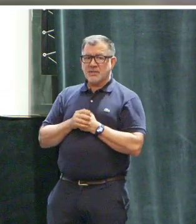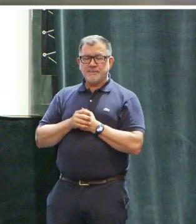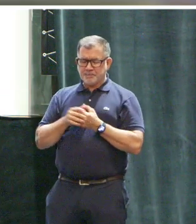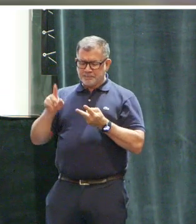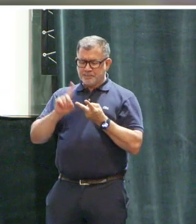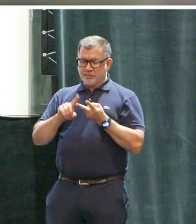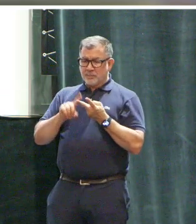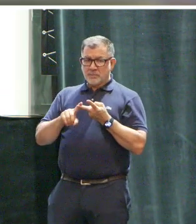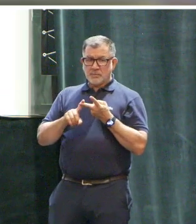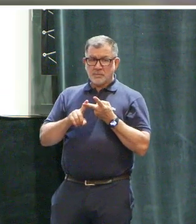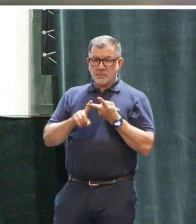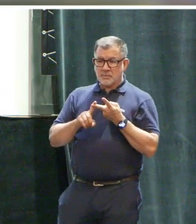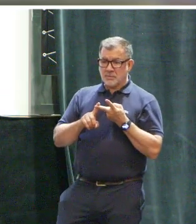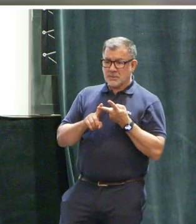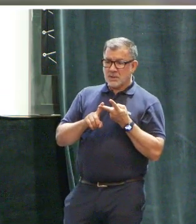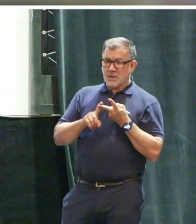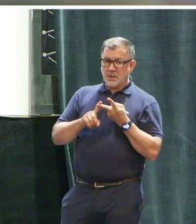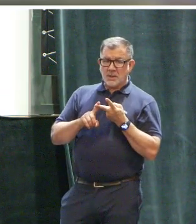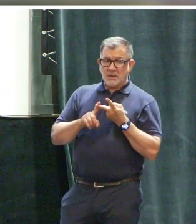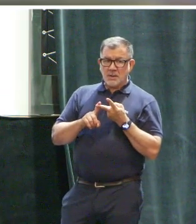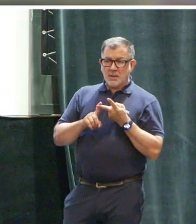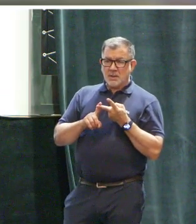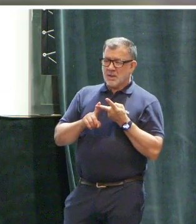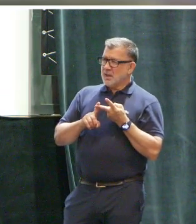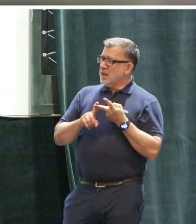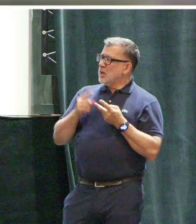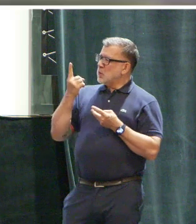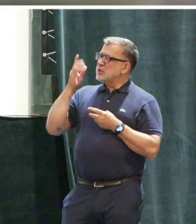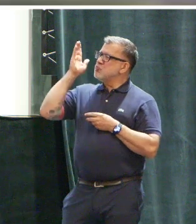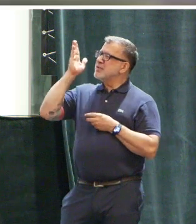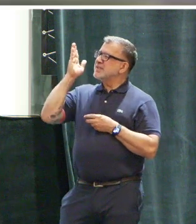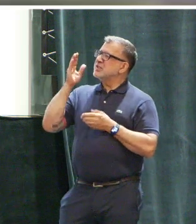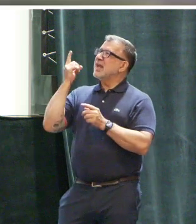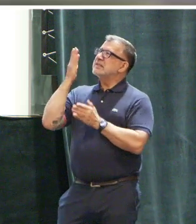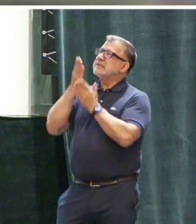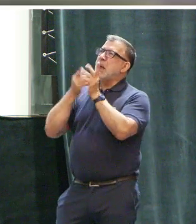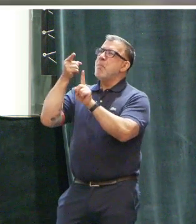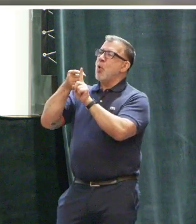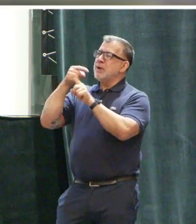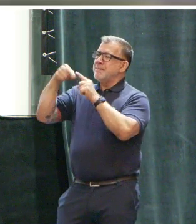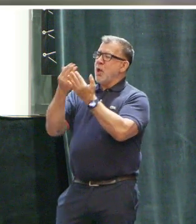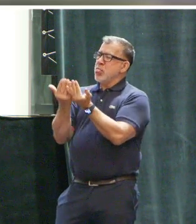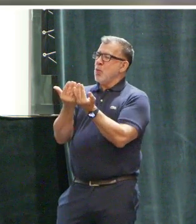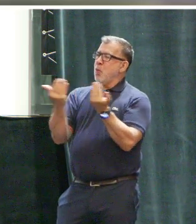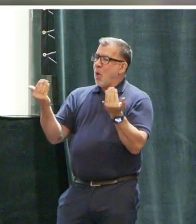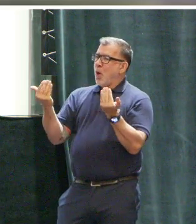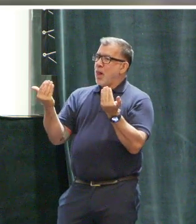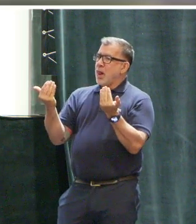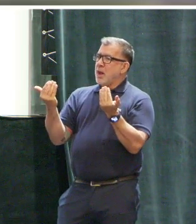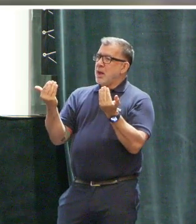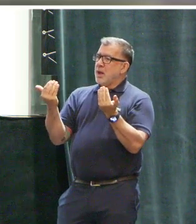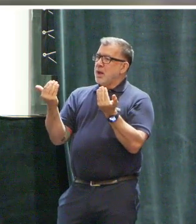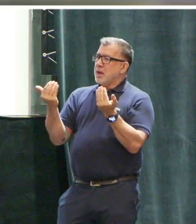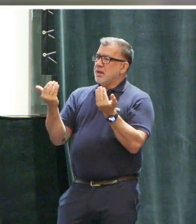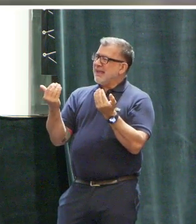was also, that's one. Two, there was a presentation at some point about the walls and a opportunity to have the walls have